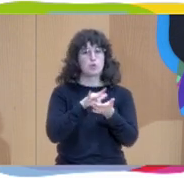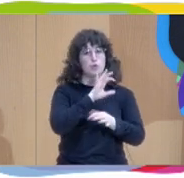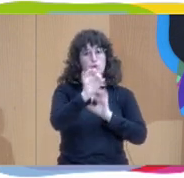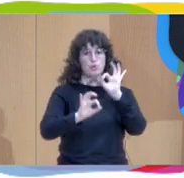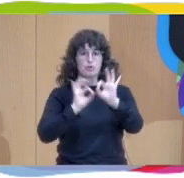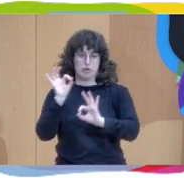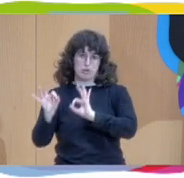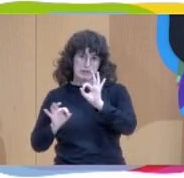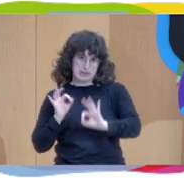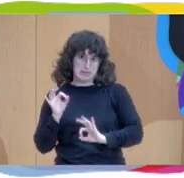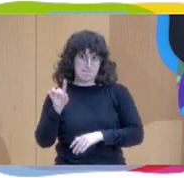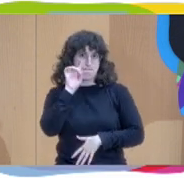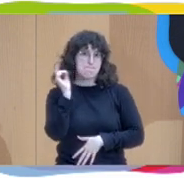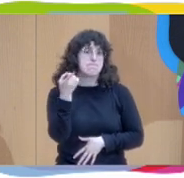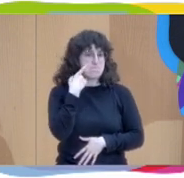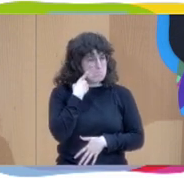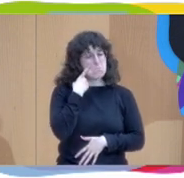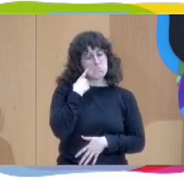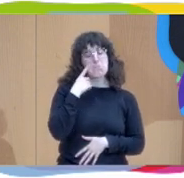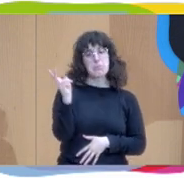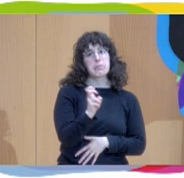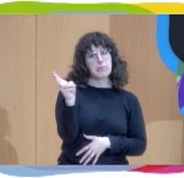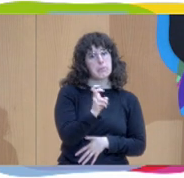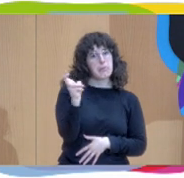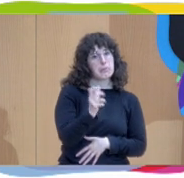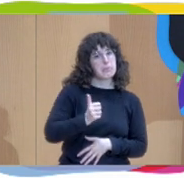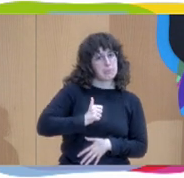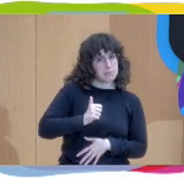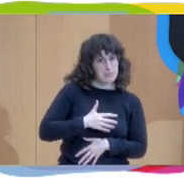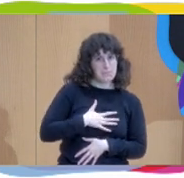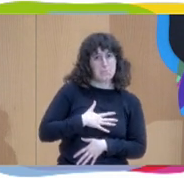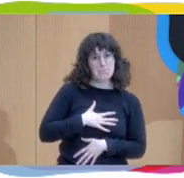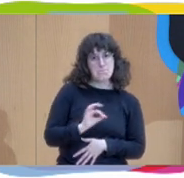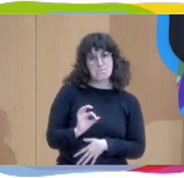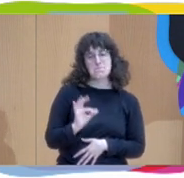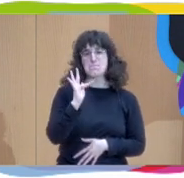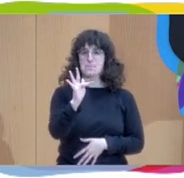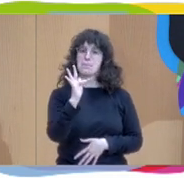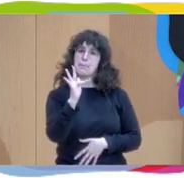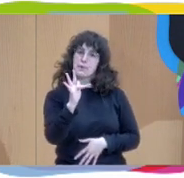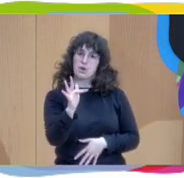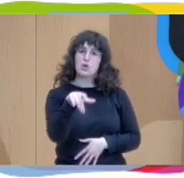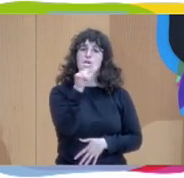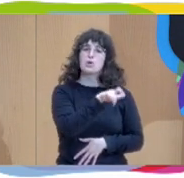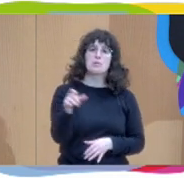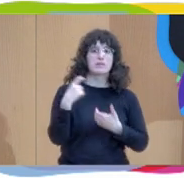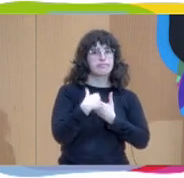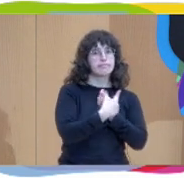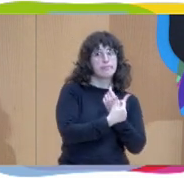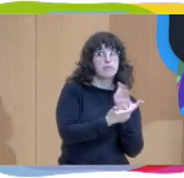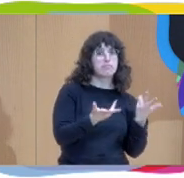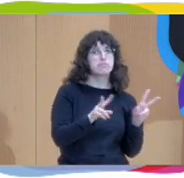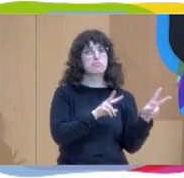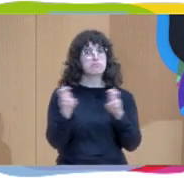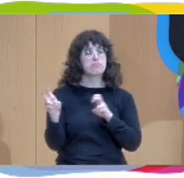and they were satisfied working in small groups. They described that the supervision session deepened the knowledge they